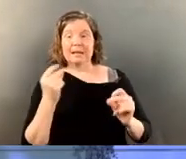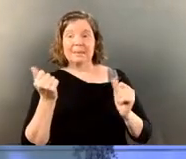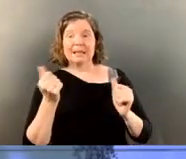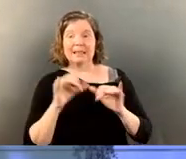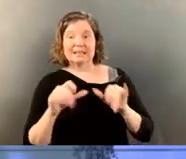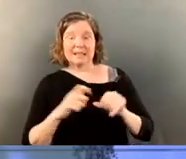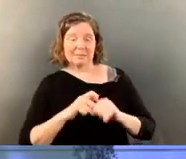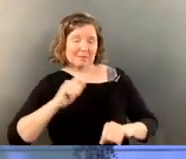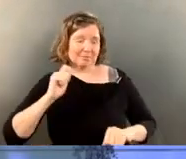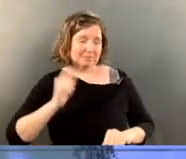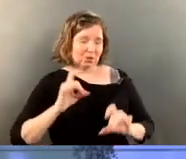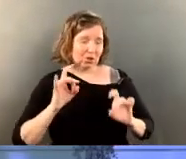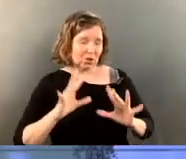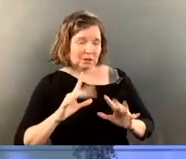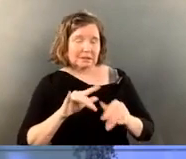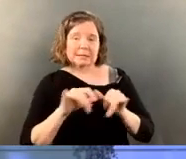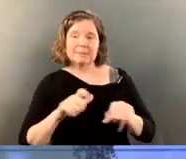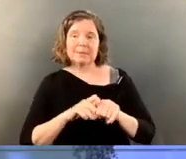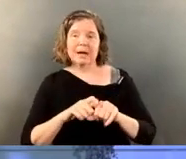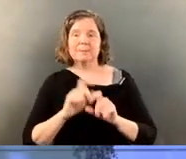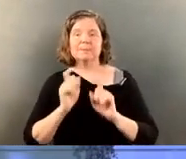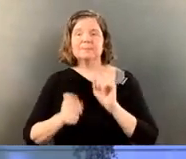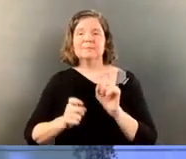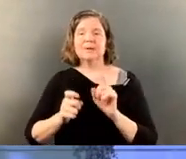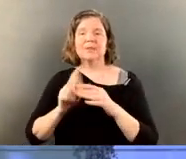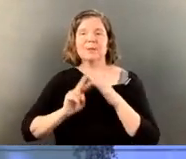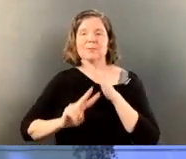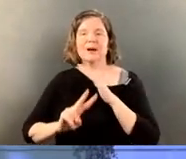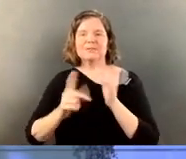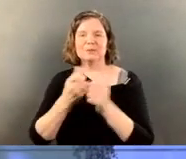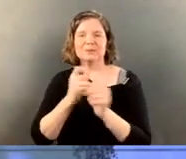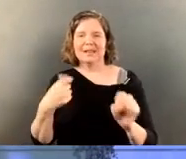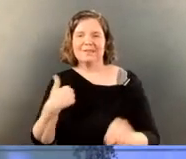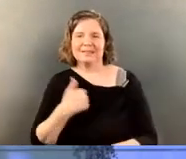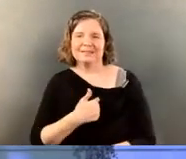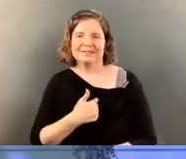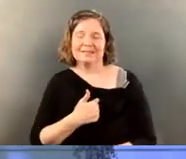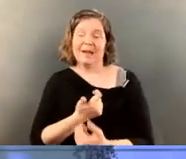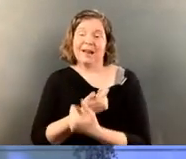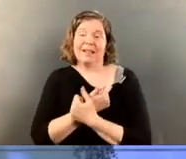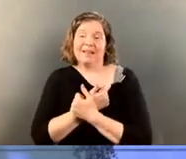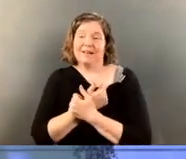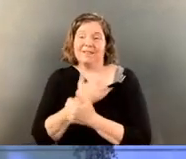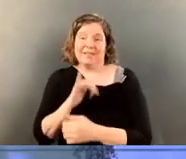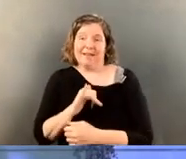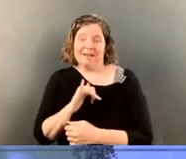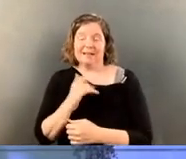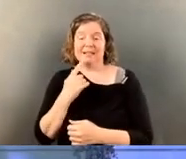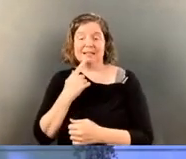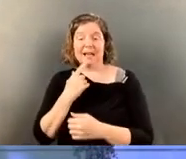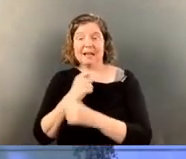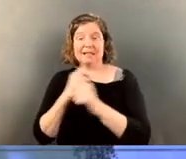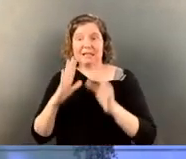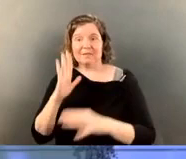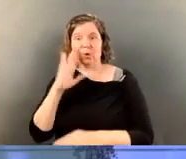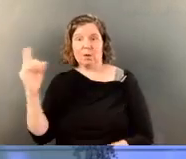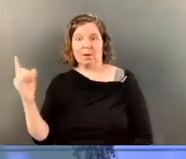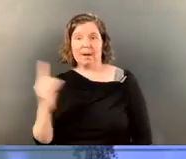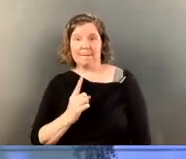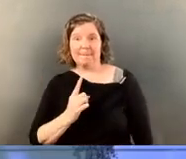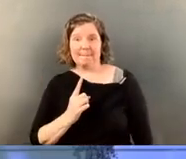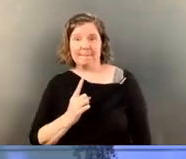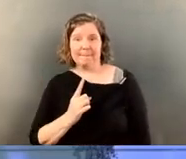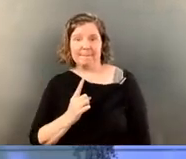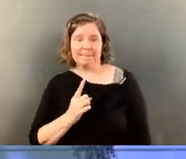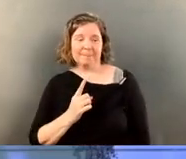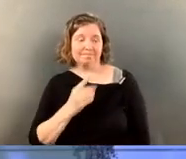prophecy about how we'll be saved at the same time. I love that about him. He says, a savior is going to come,